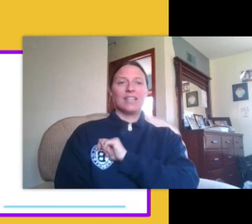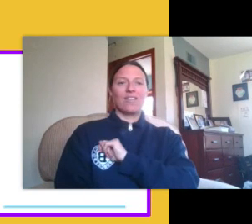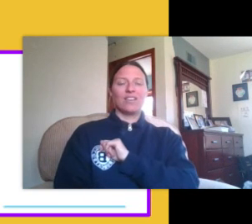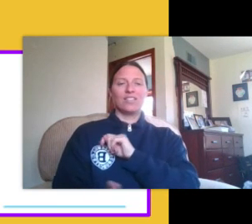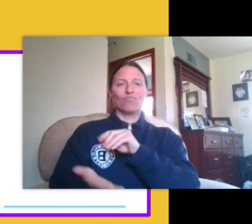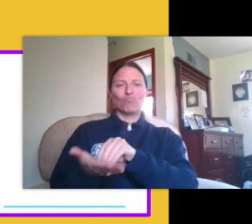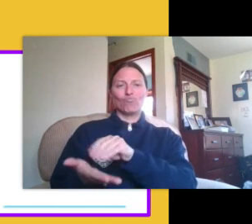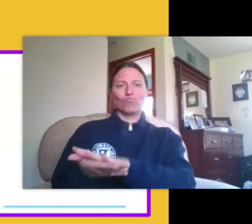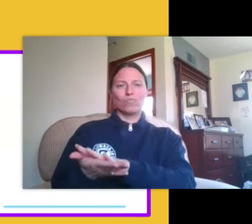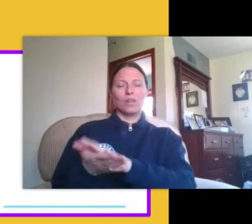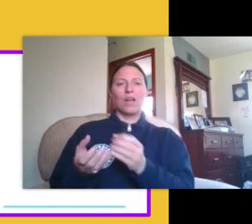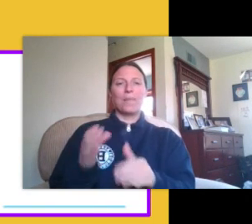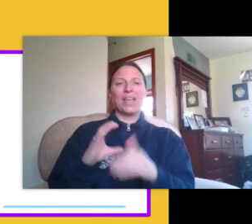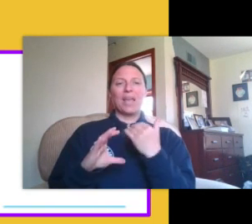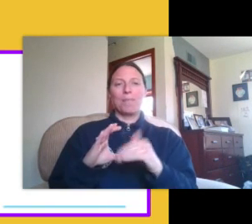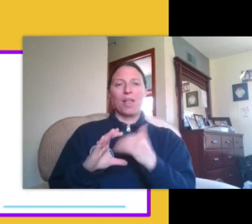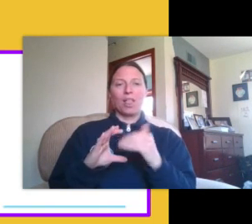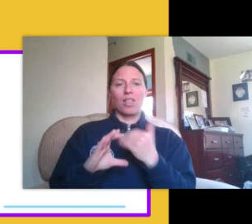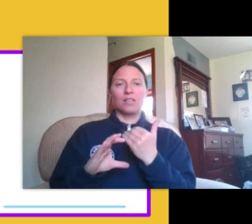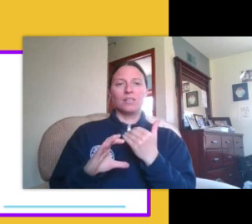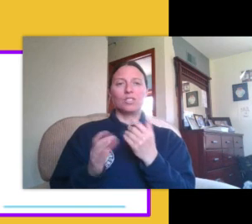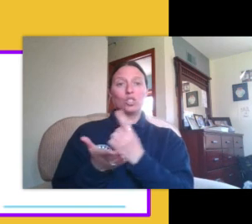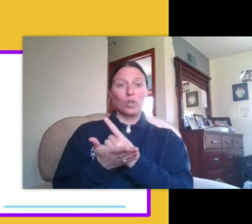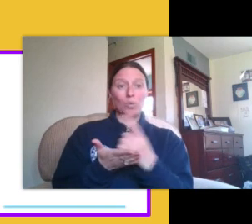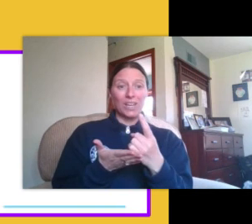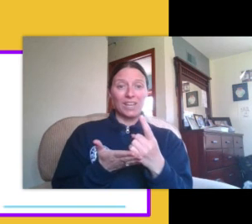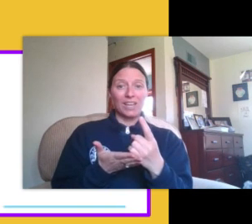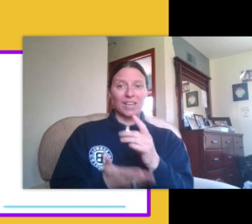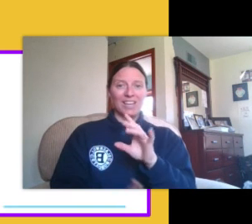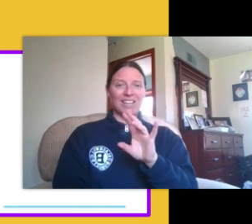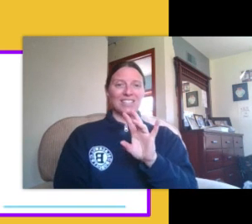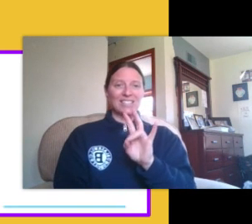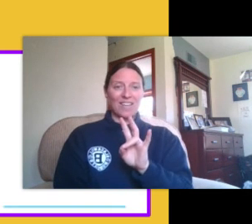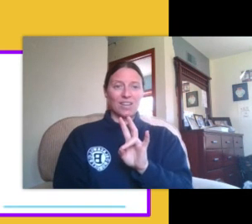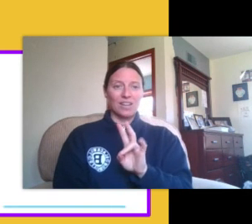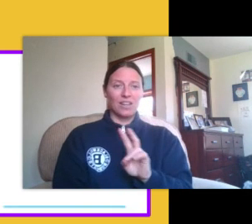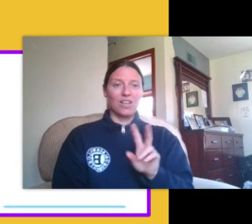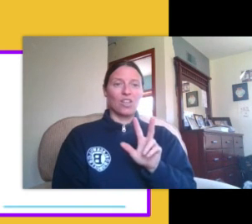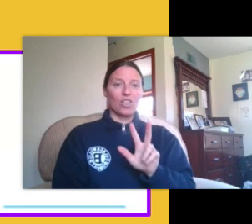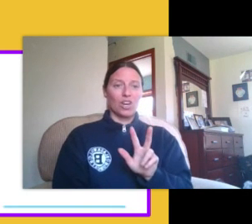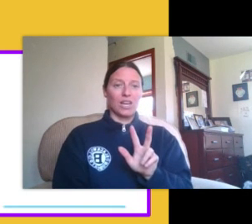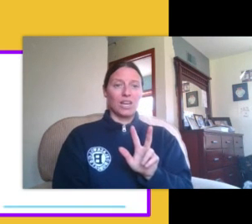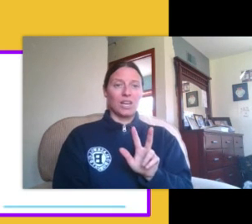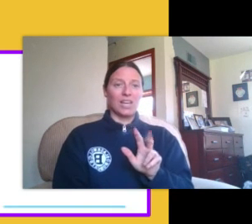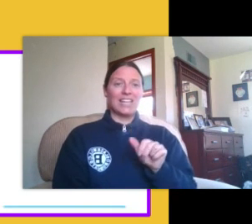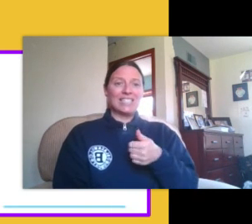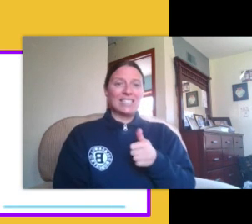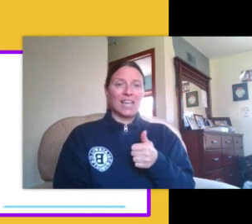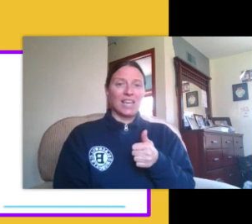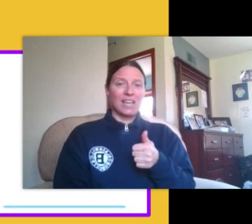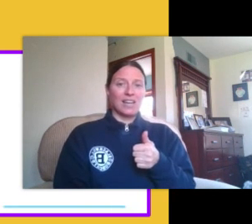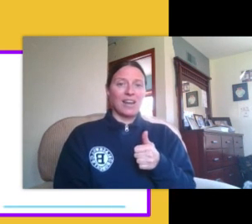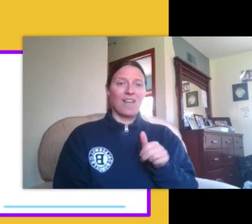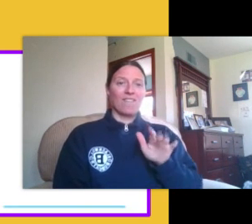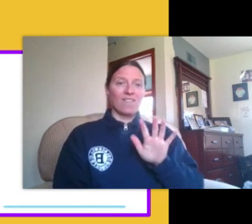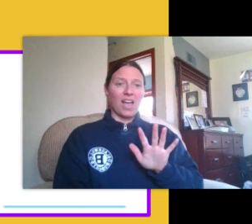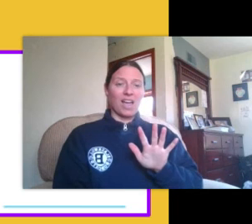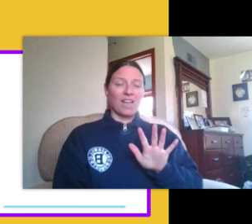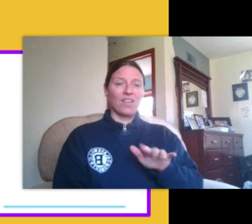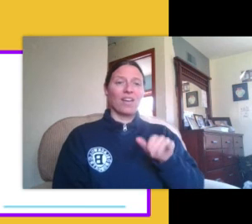he receives per day. During a week, he receives 7, 3, 10,